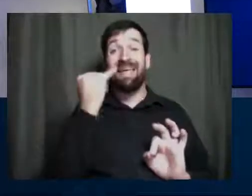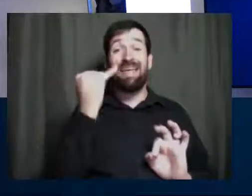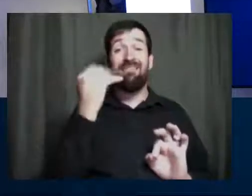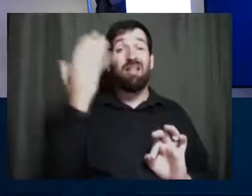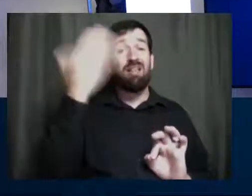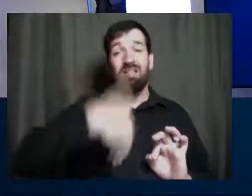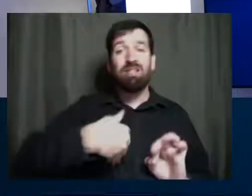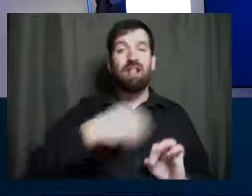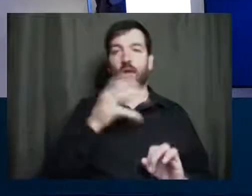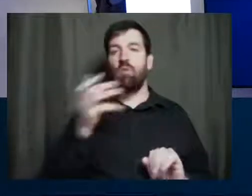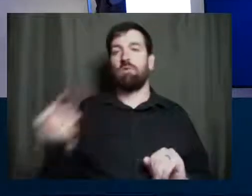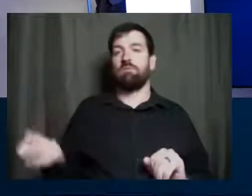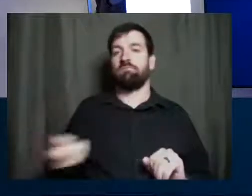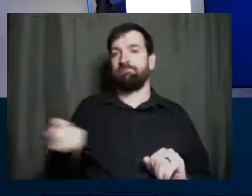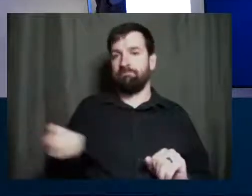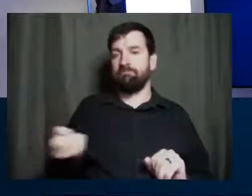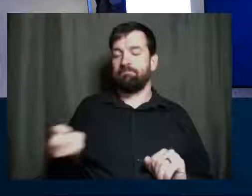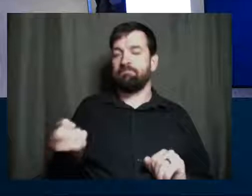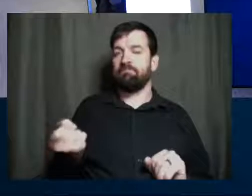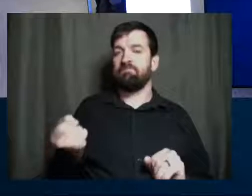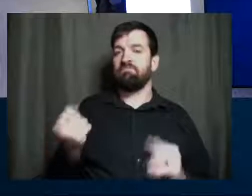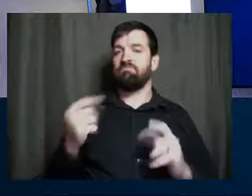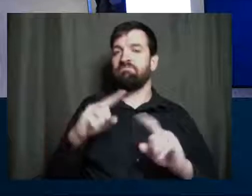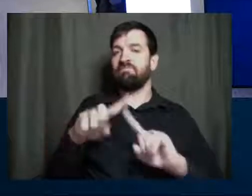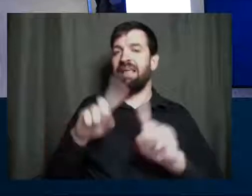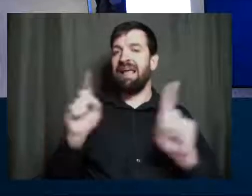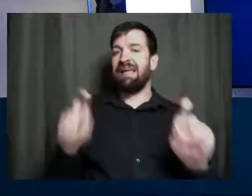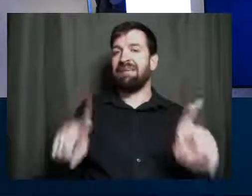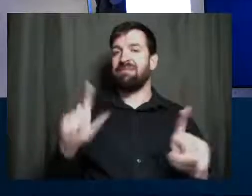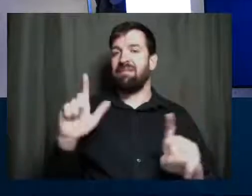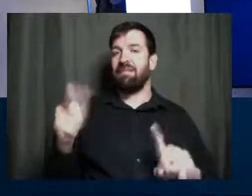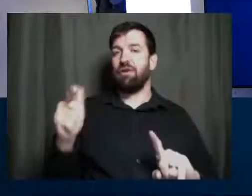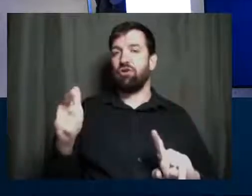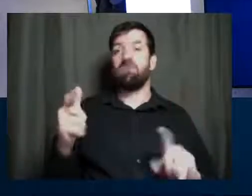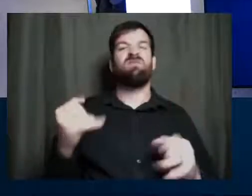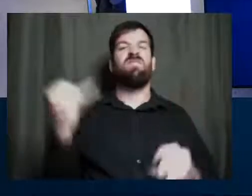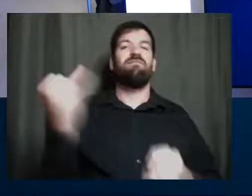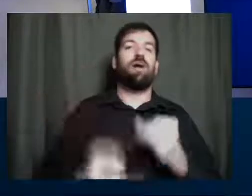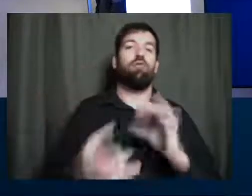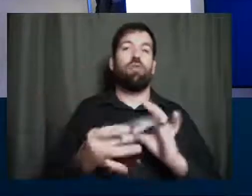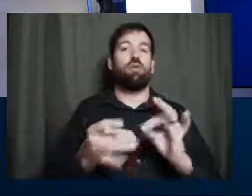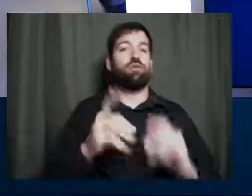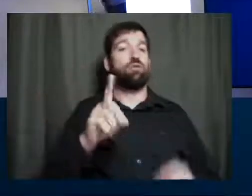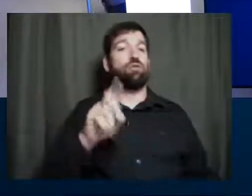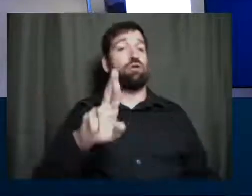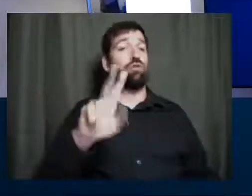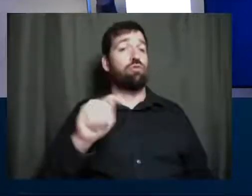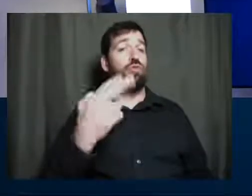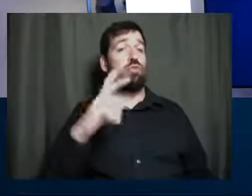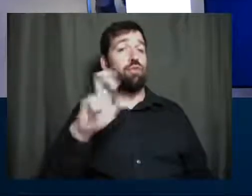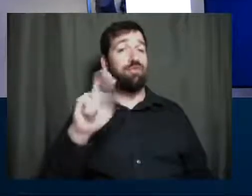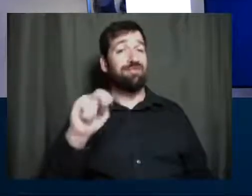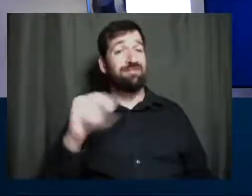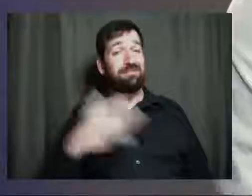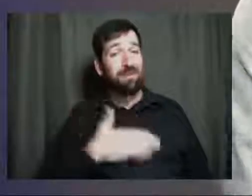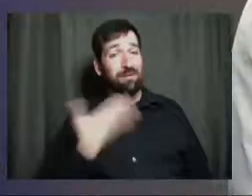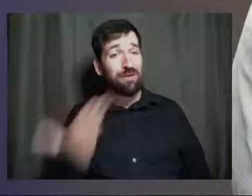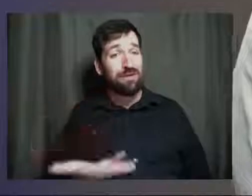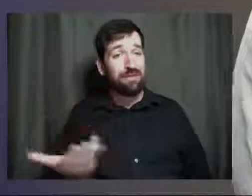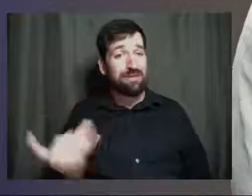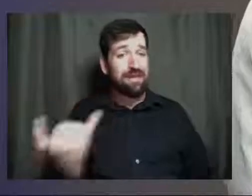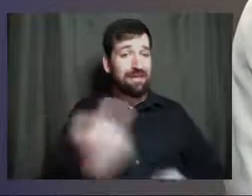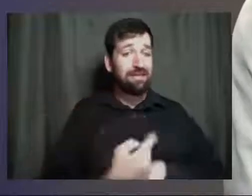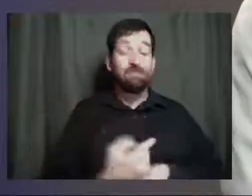them. We'll ask them later on this week with some of our other experts. So let's get to our final thoughts. Dr. Thornton, I'm going to start with you. Good to have you today. Thank you.